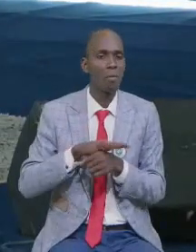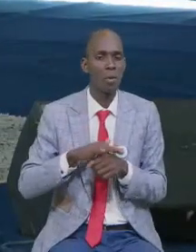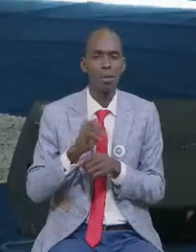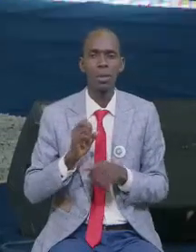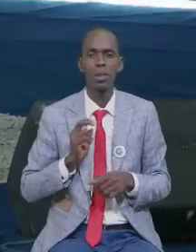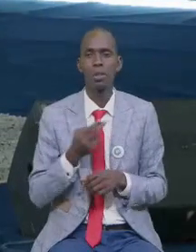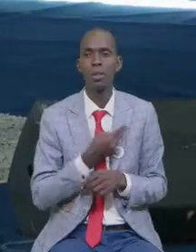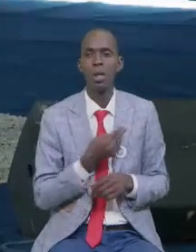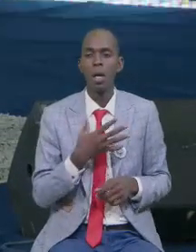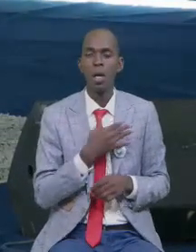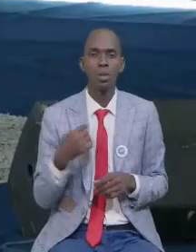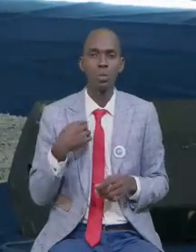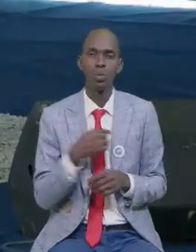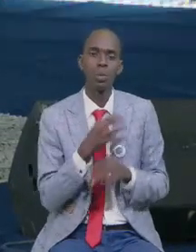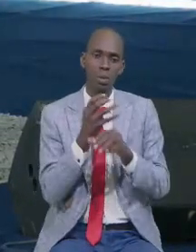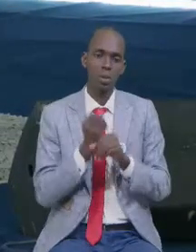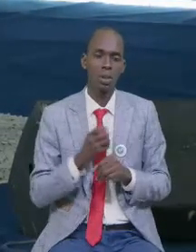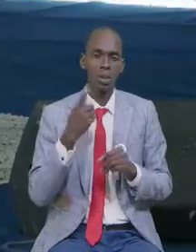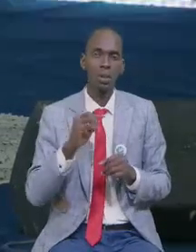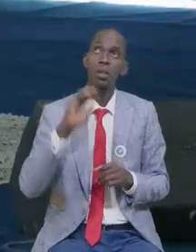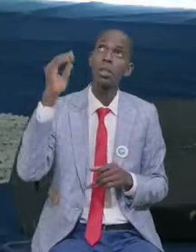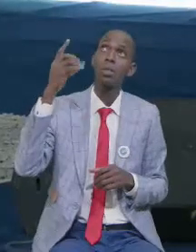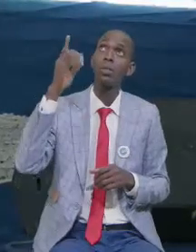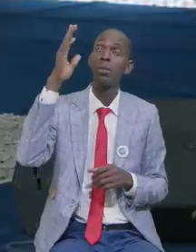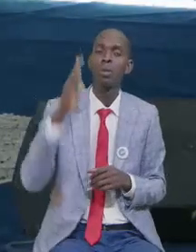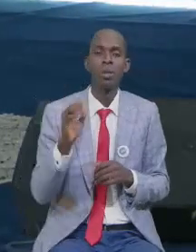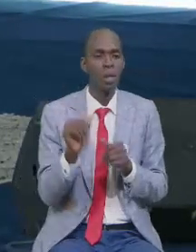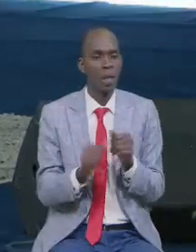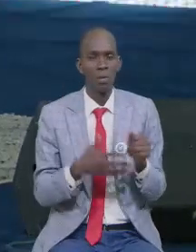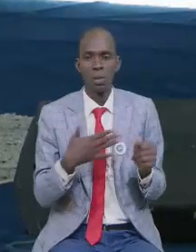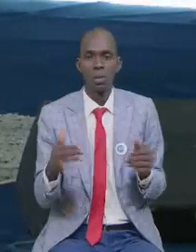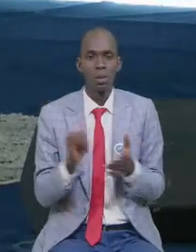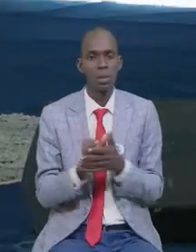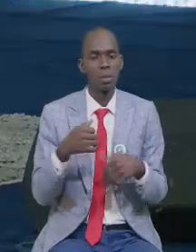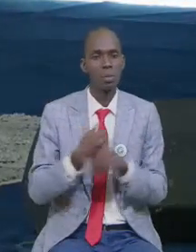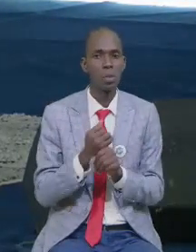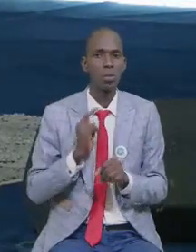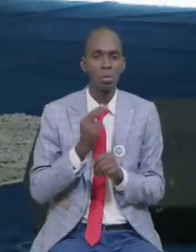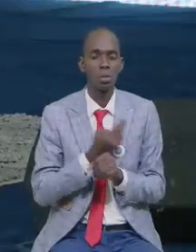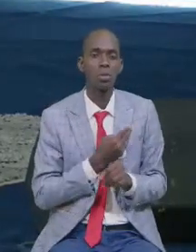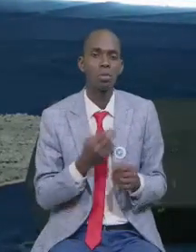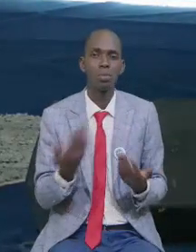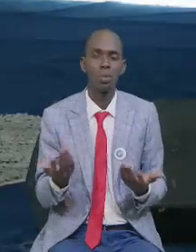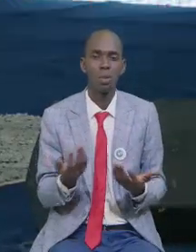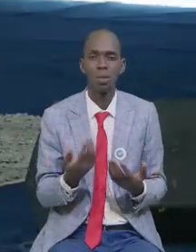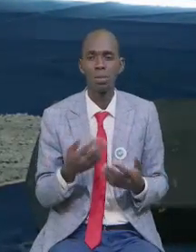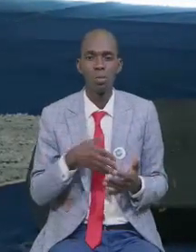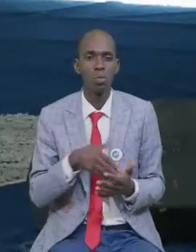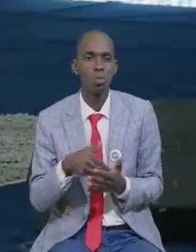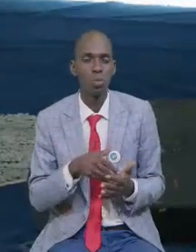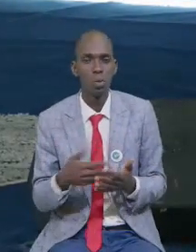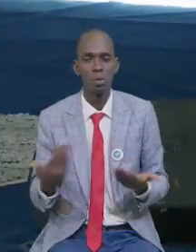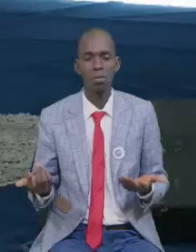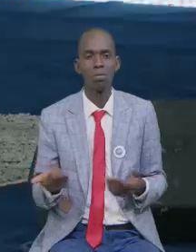we possess the grace of God, everything that makes us lukewarm,